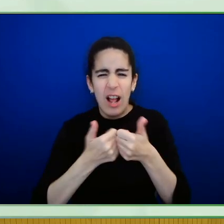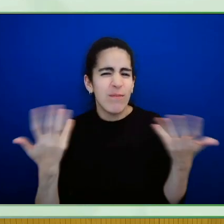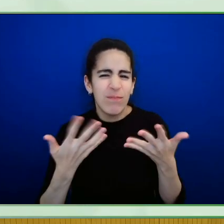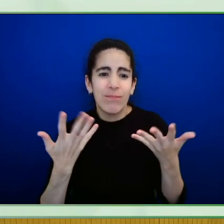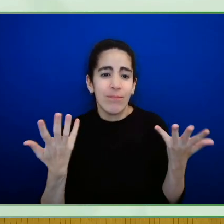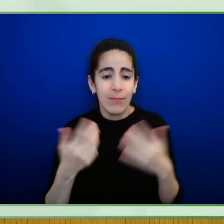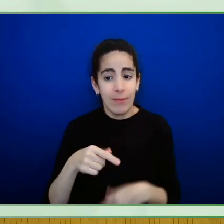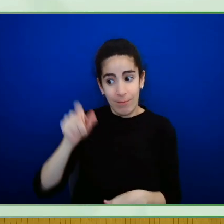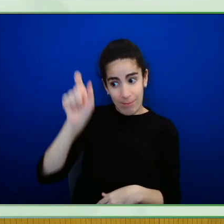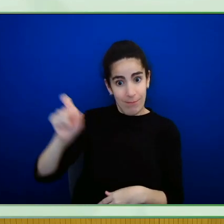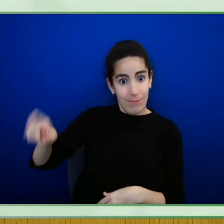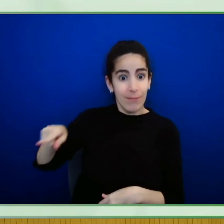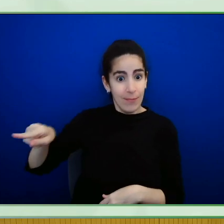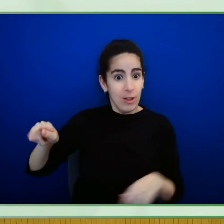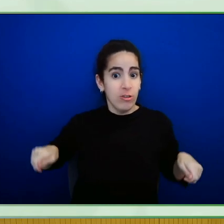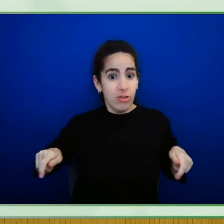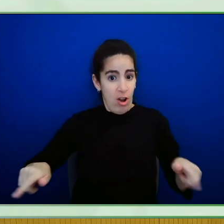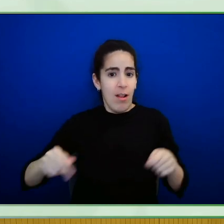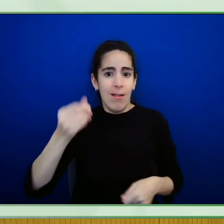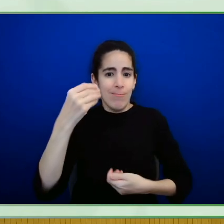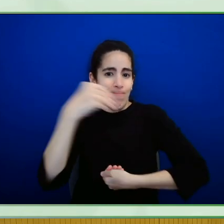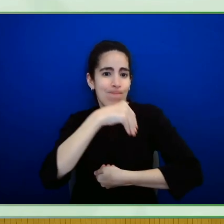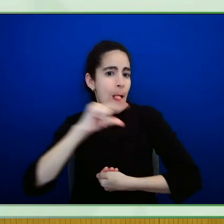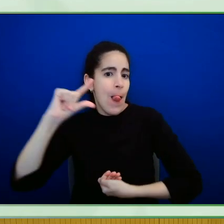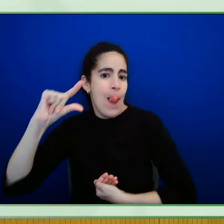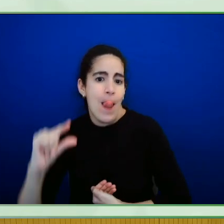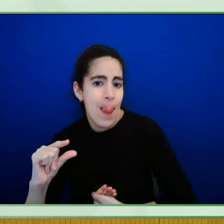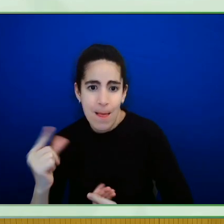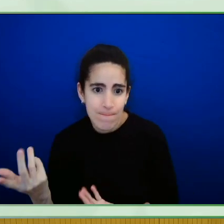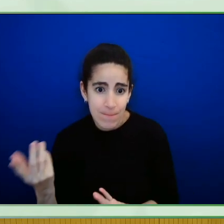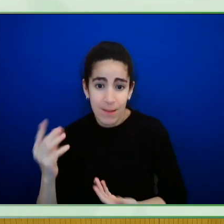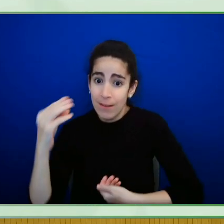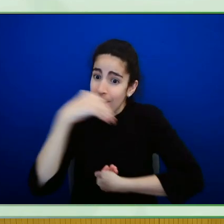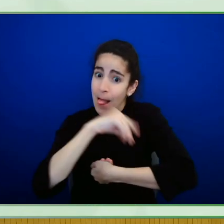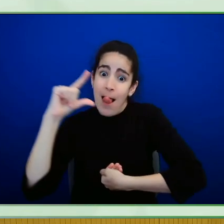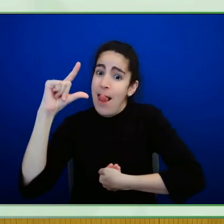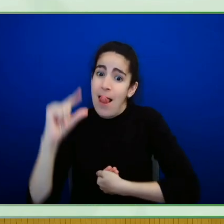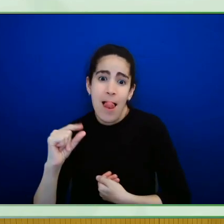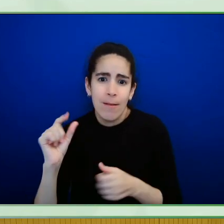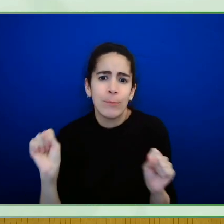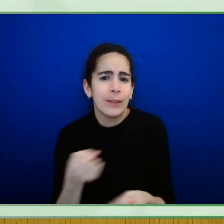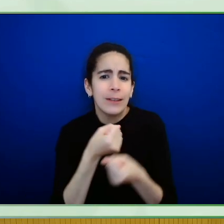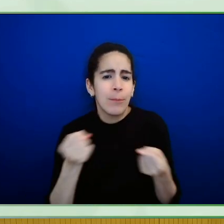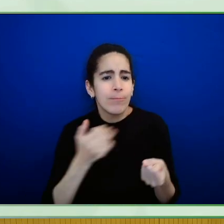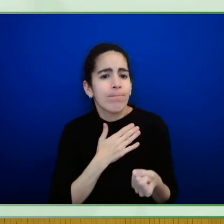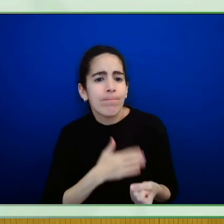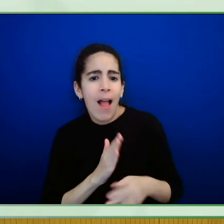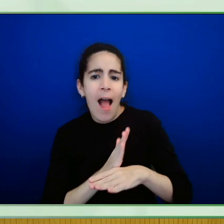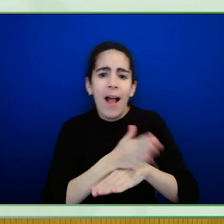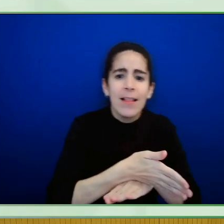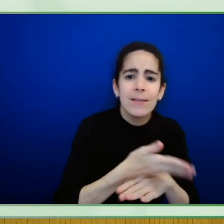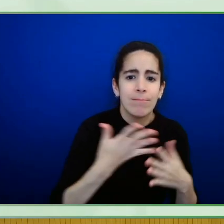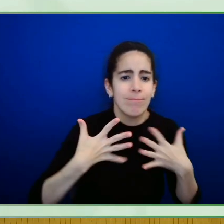an income, they can access for well-being. They can access transport. They can access health